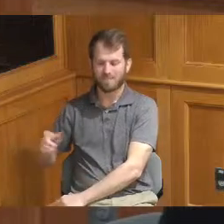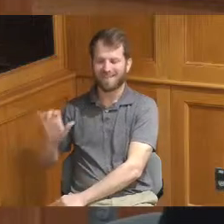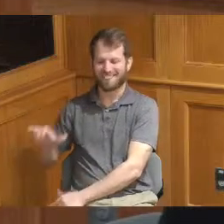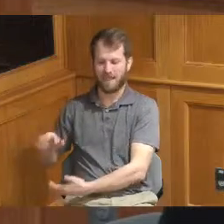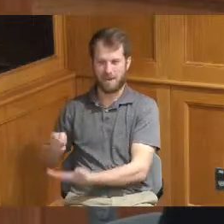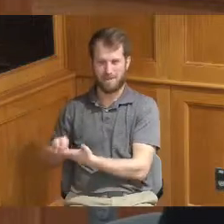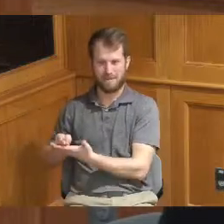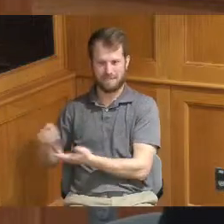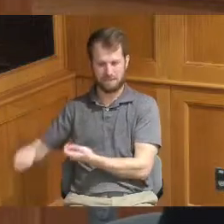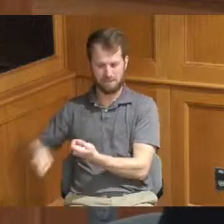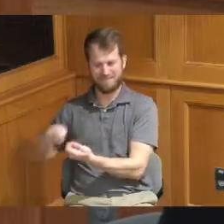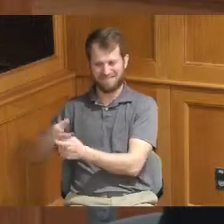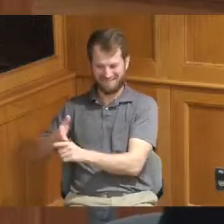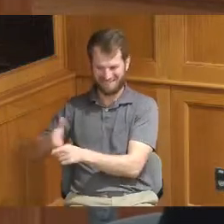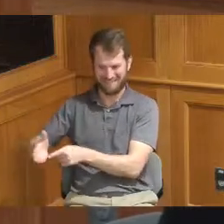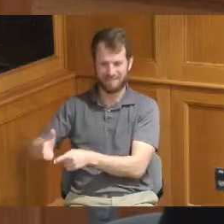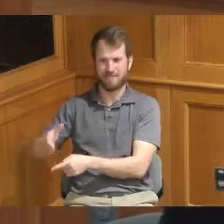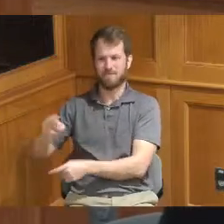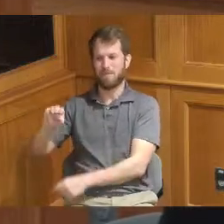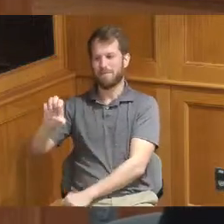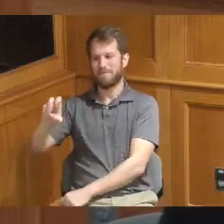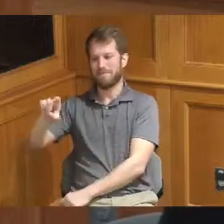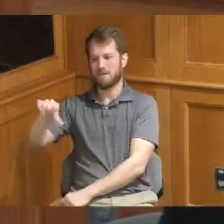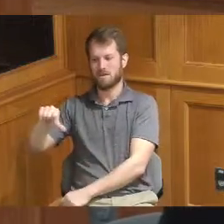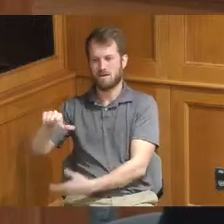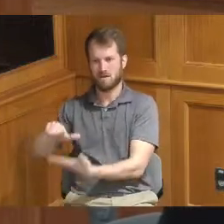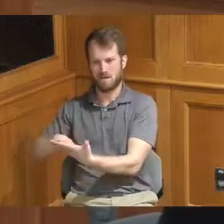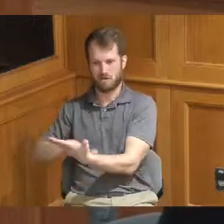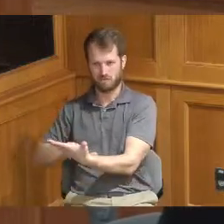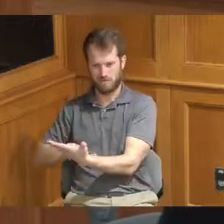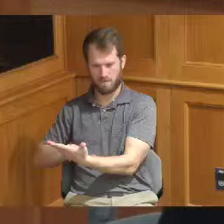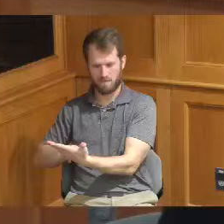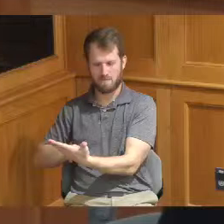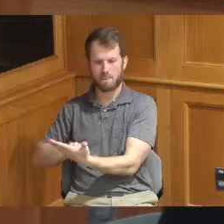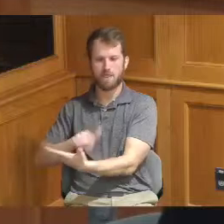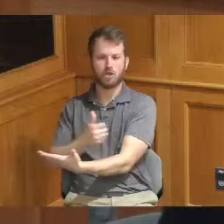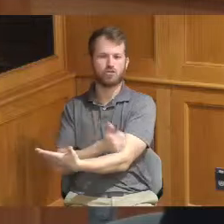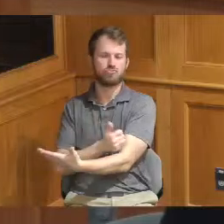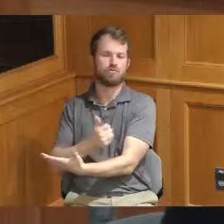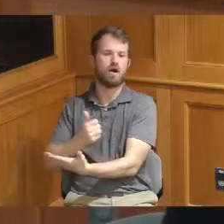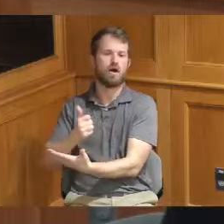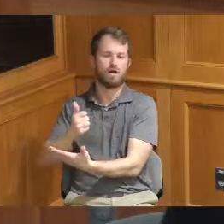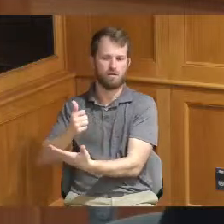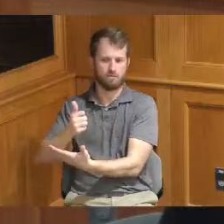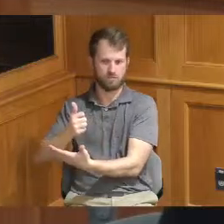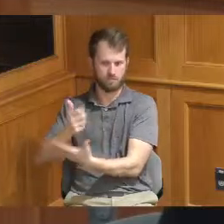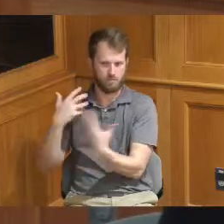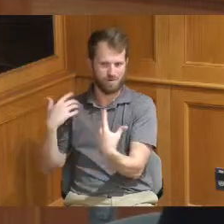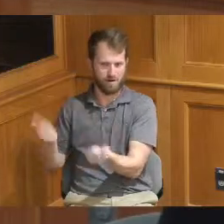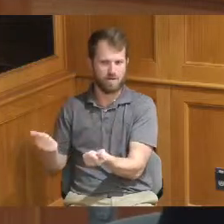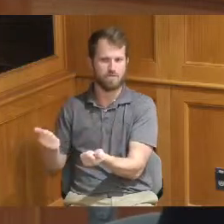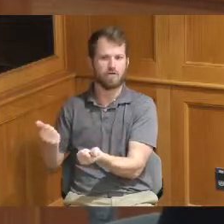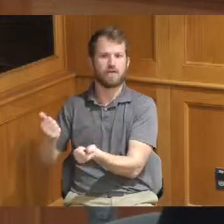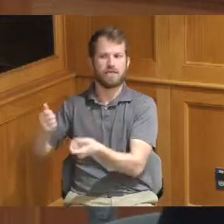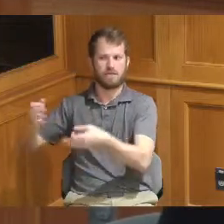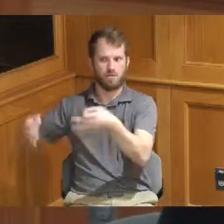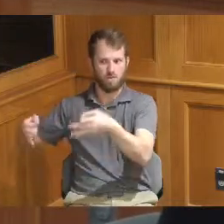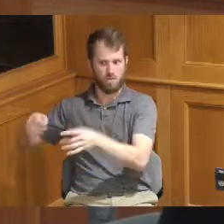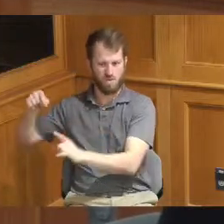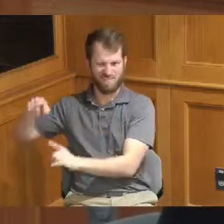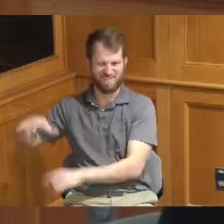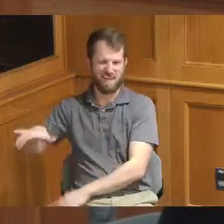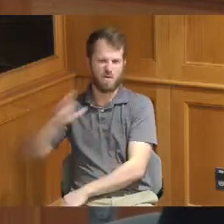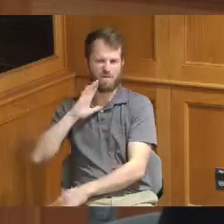is specifically for a media contract. Drug Treatment and Recovery Court is going to create a testimonial video explaining the